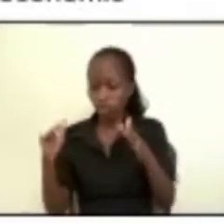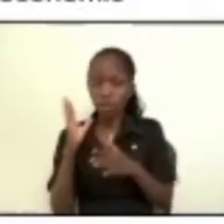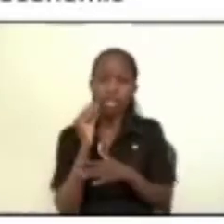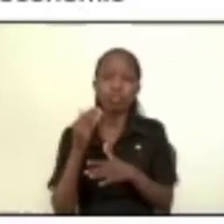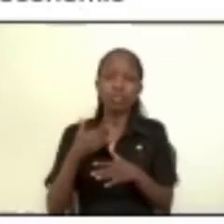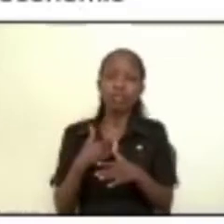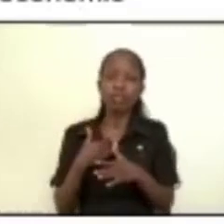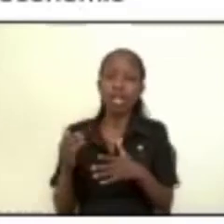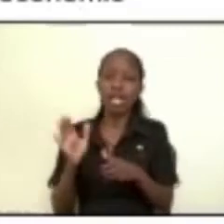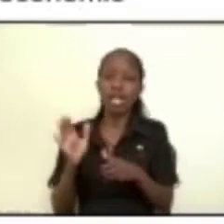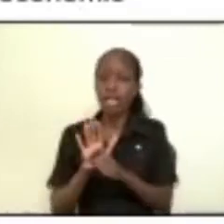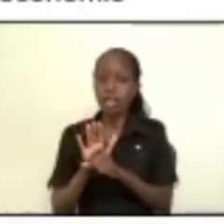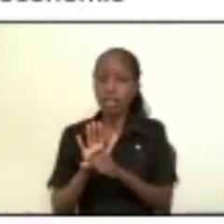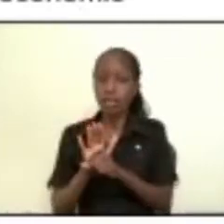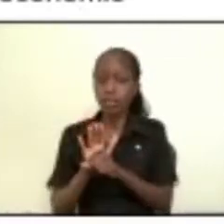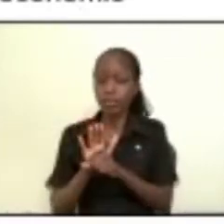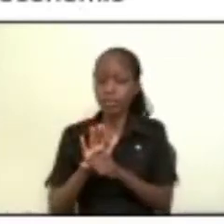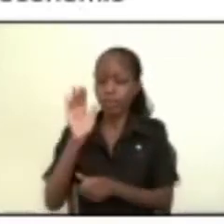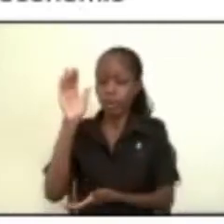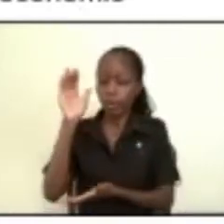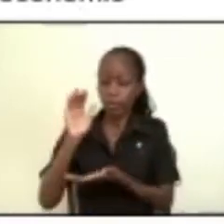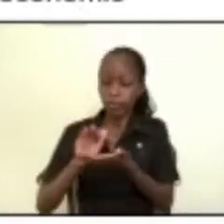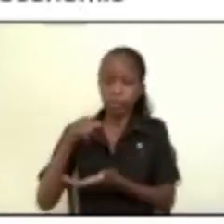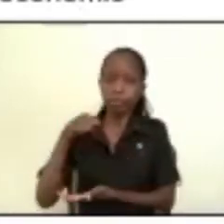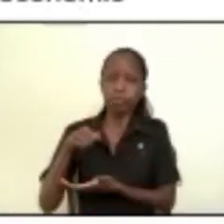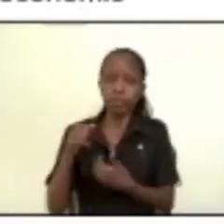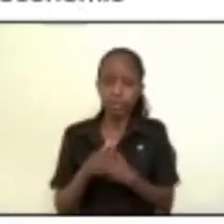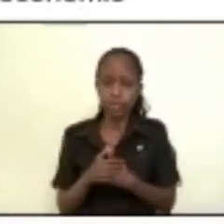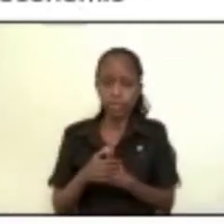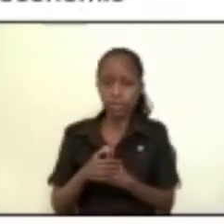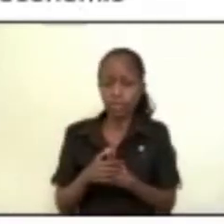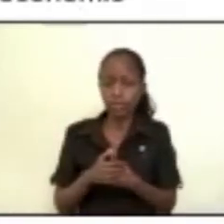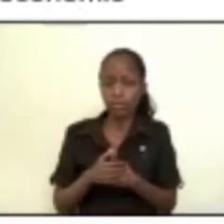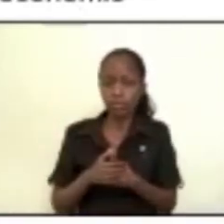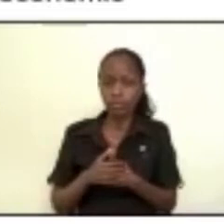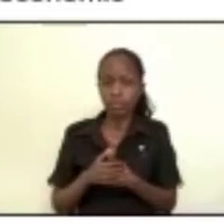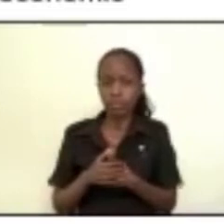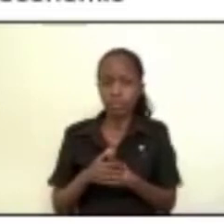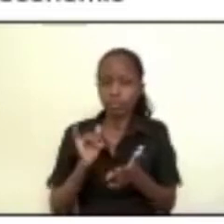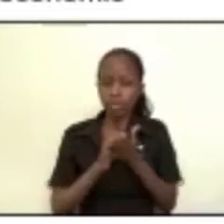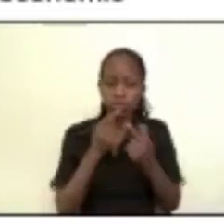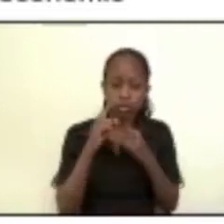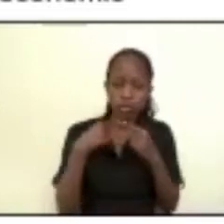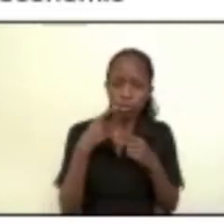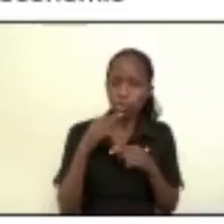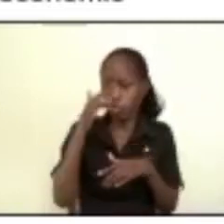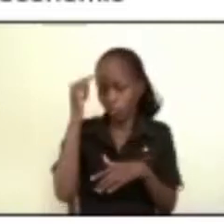such massive budget cuts. I think that was covered, I heard that earlier on when someone was talking about